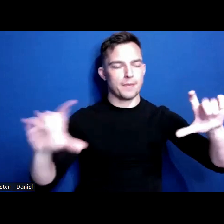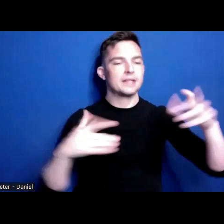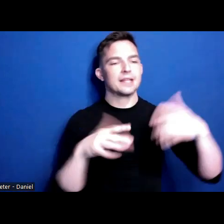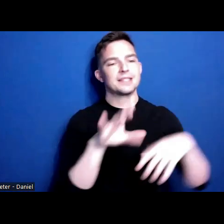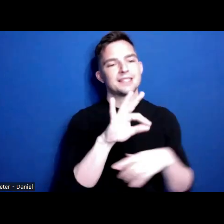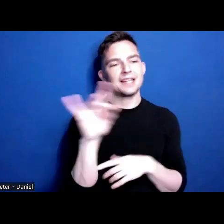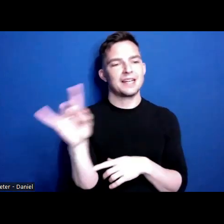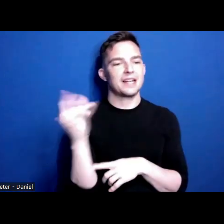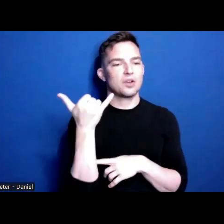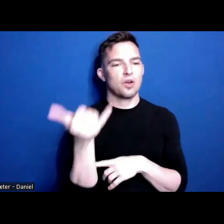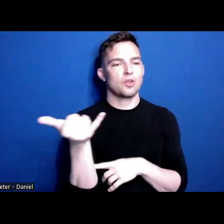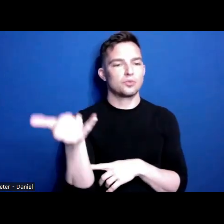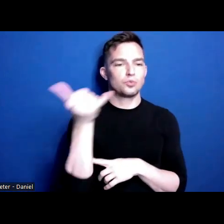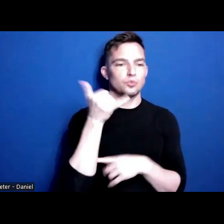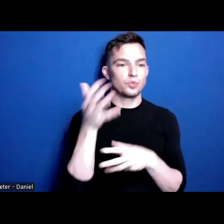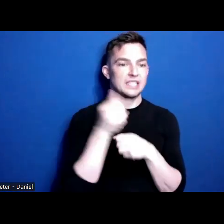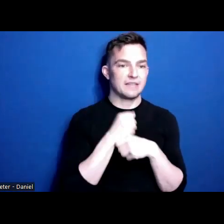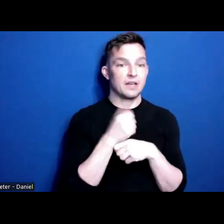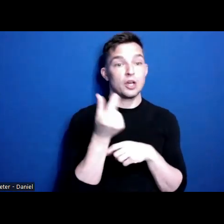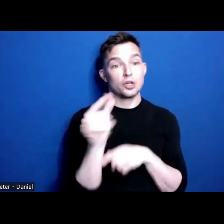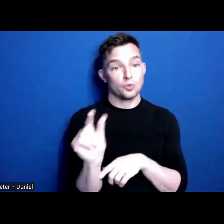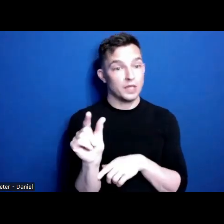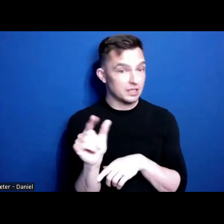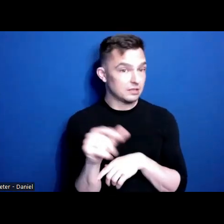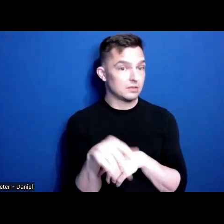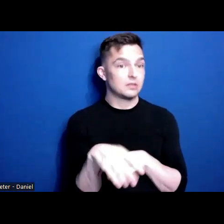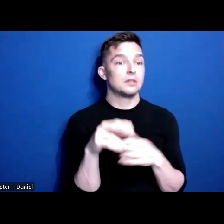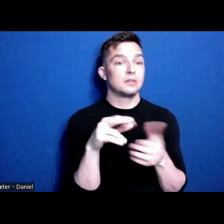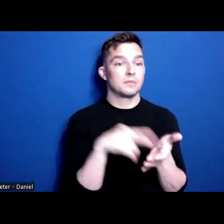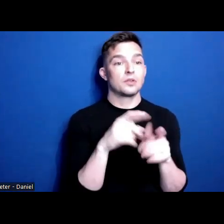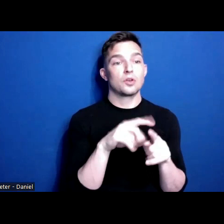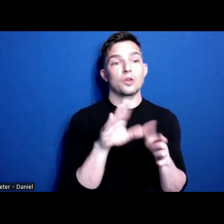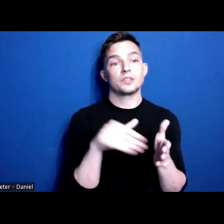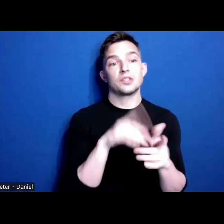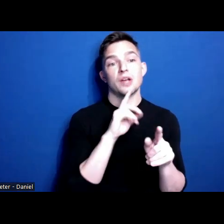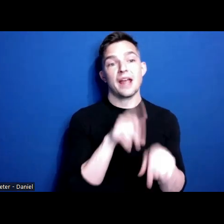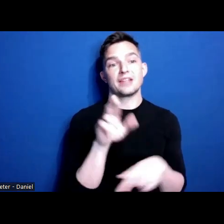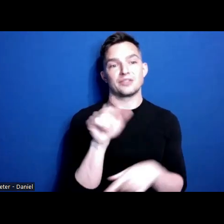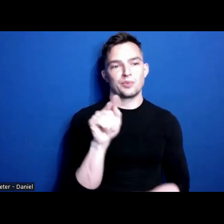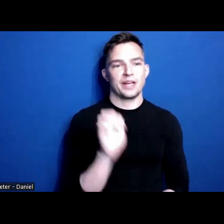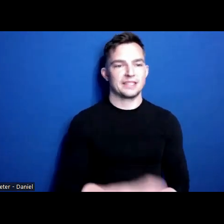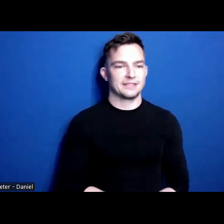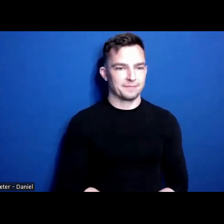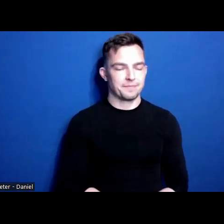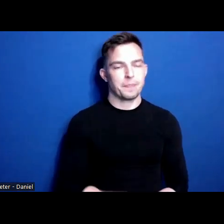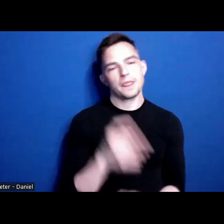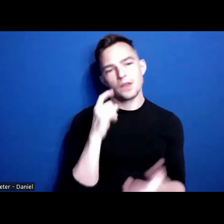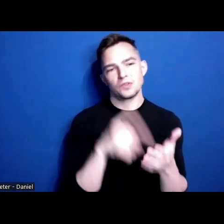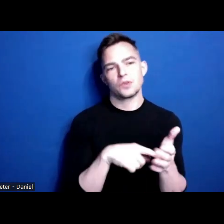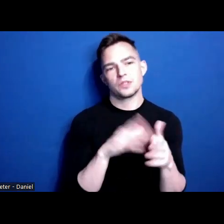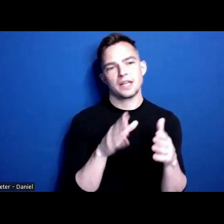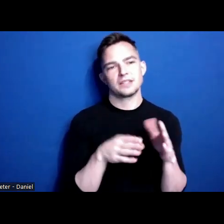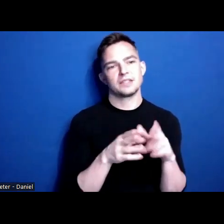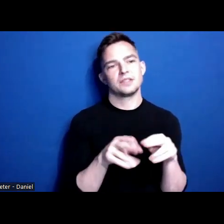are received, and the green line is indicating the call center answer rate. You're seeing that we're progressing.